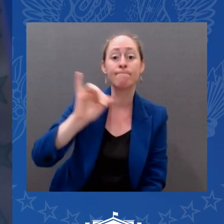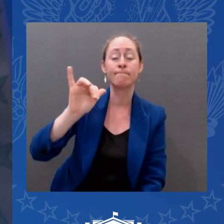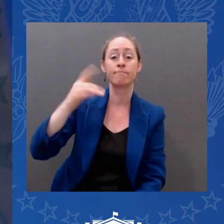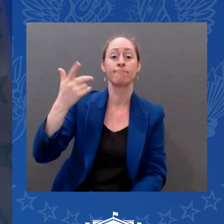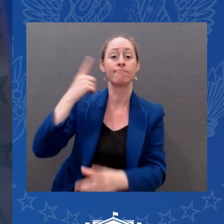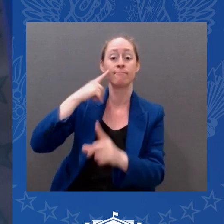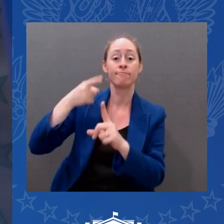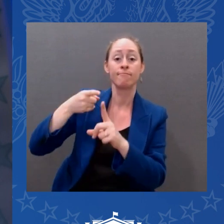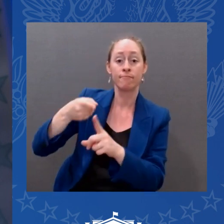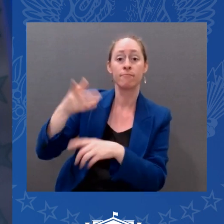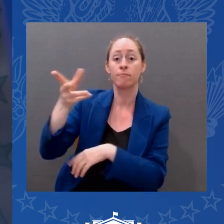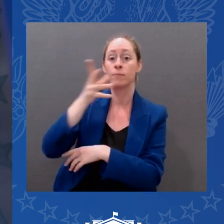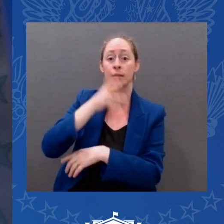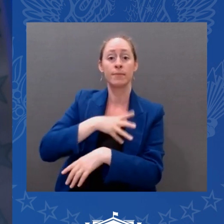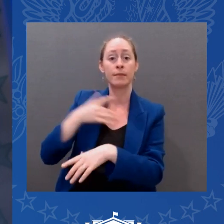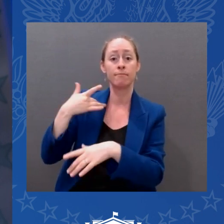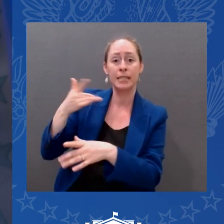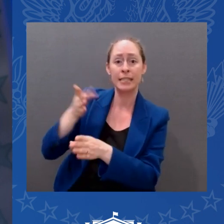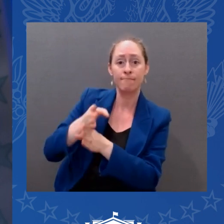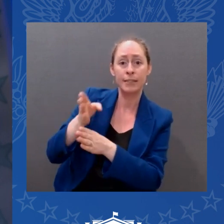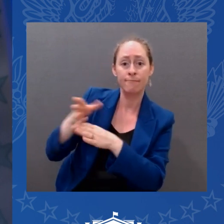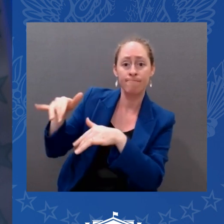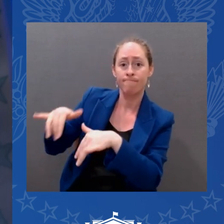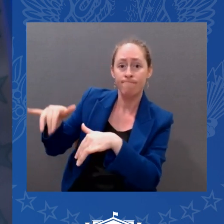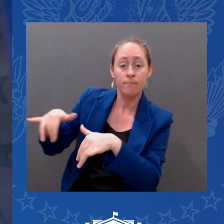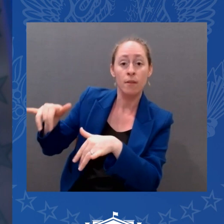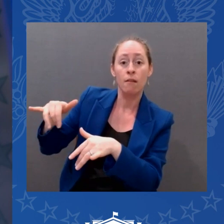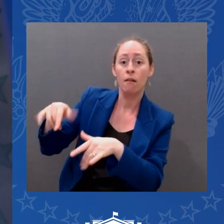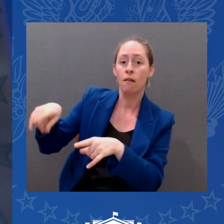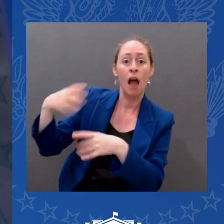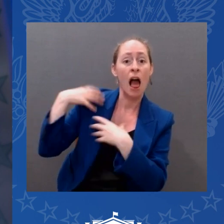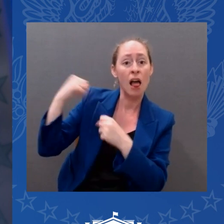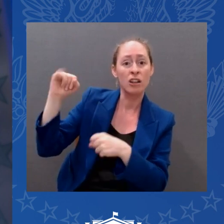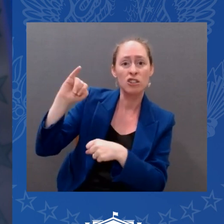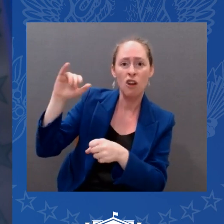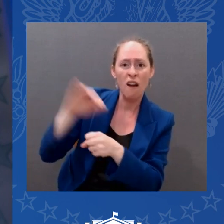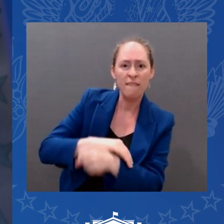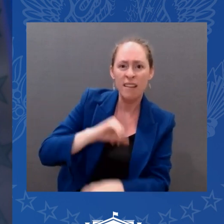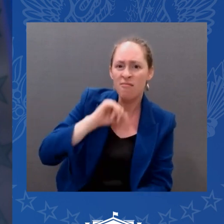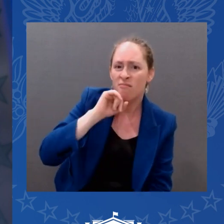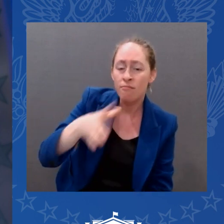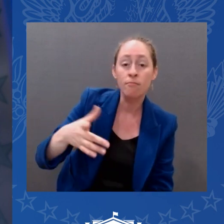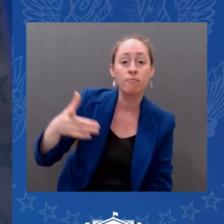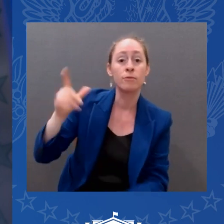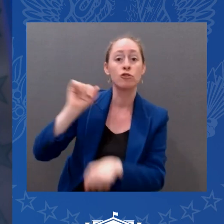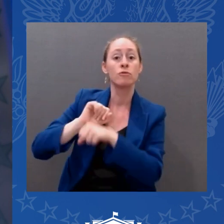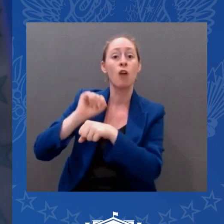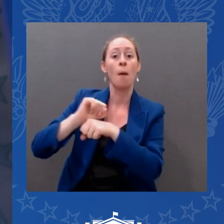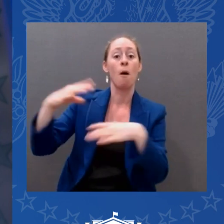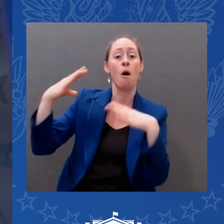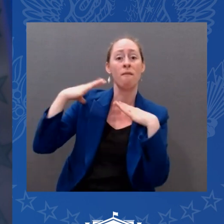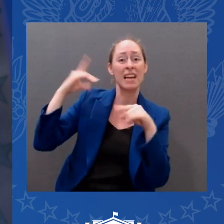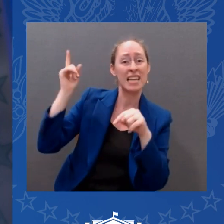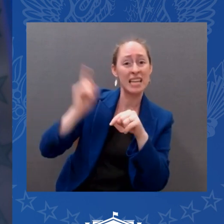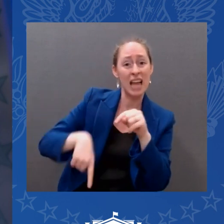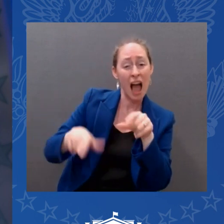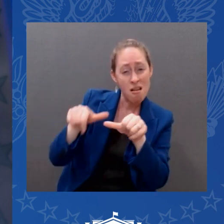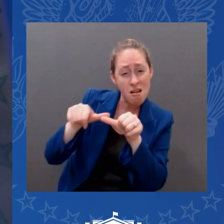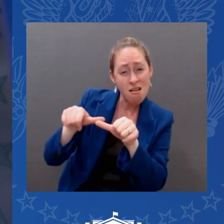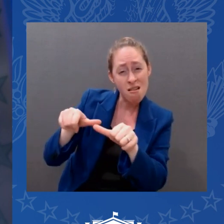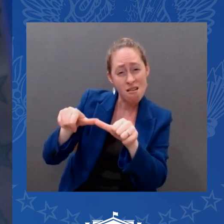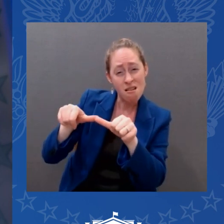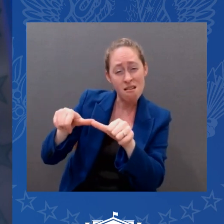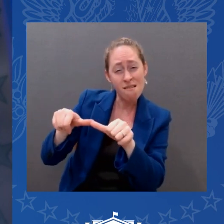leave, rendering them vulnerable to any change in the economy. To emerge from this